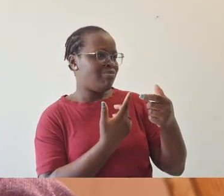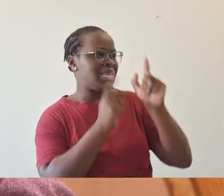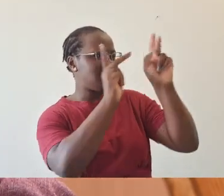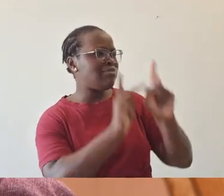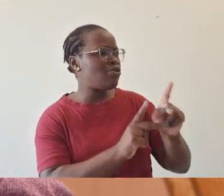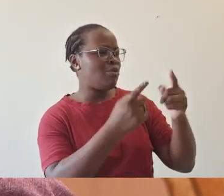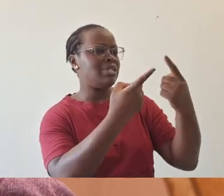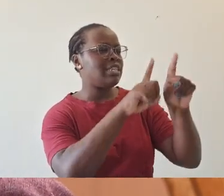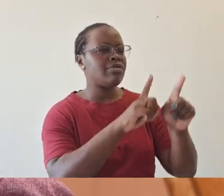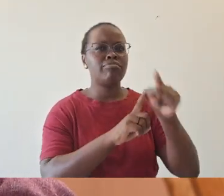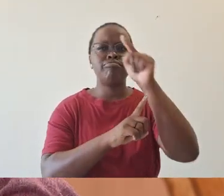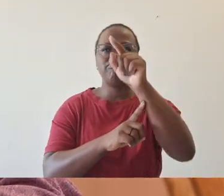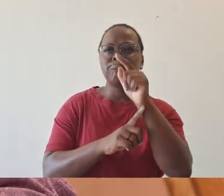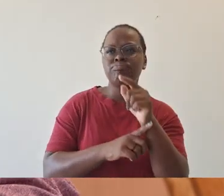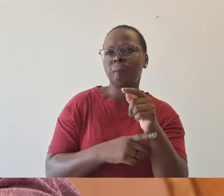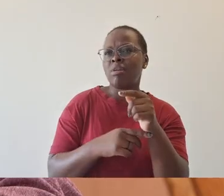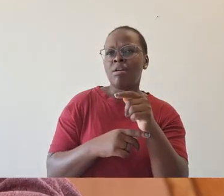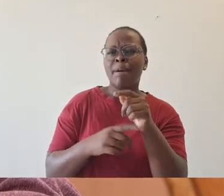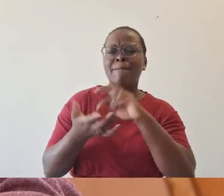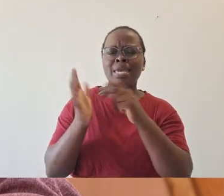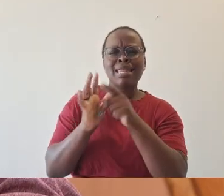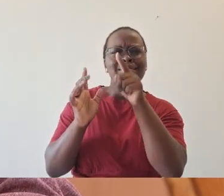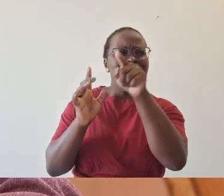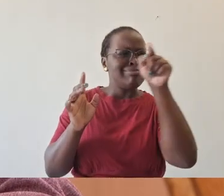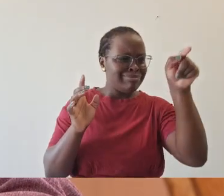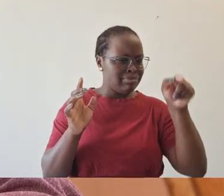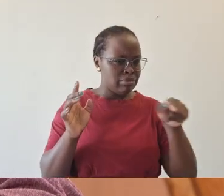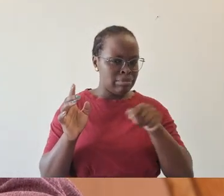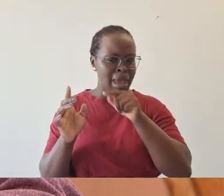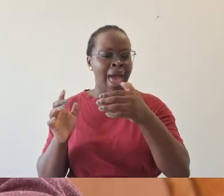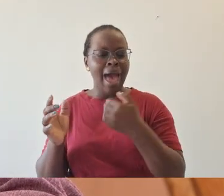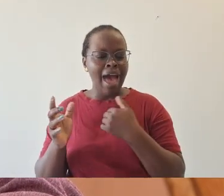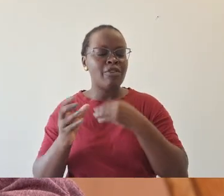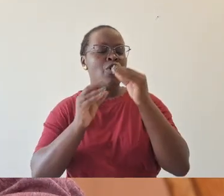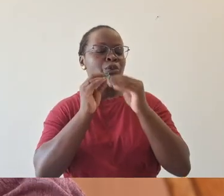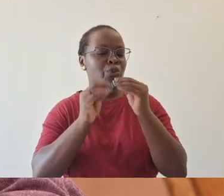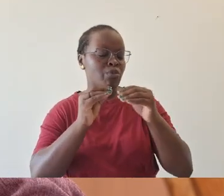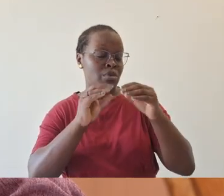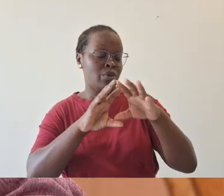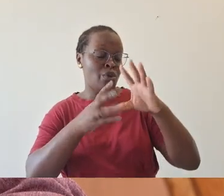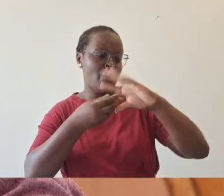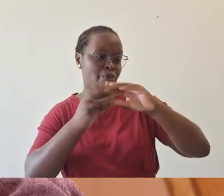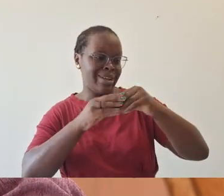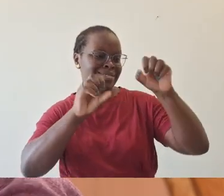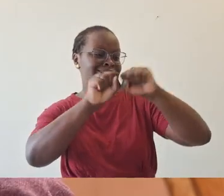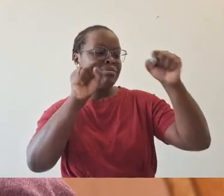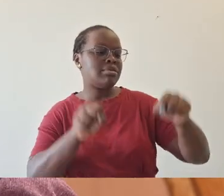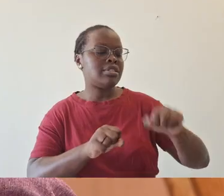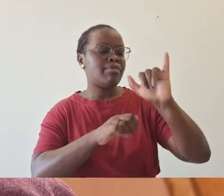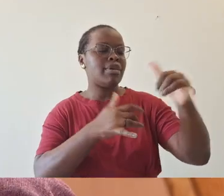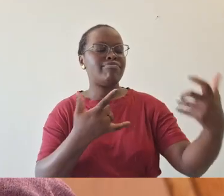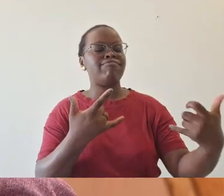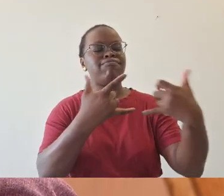night. How do they come in? Where do they fit in that particular, they have limited time. How do they check in? What can they do?